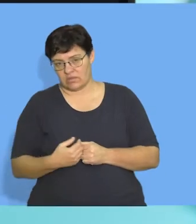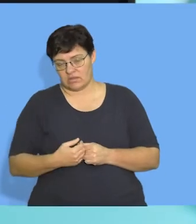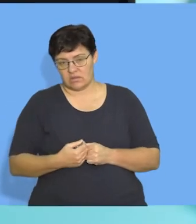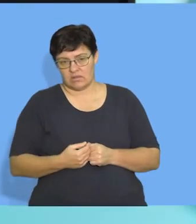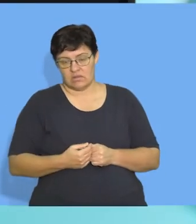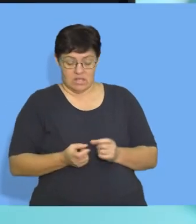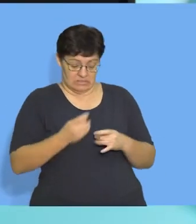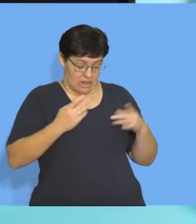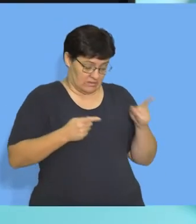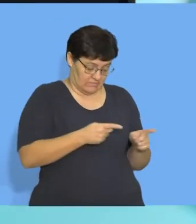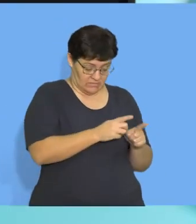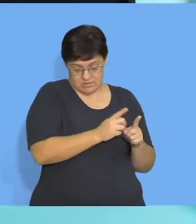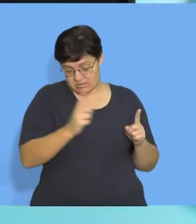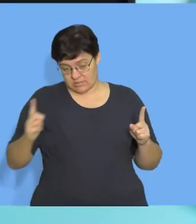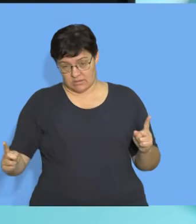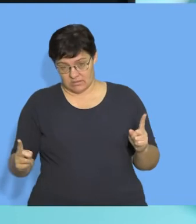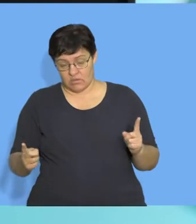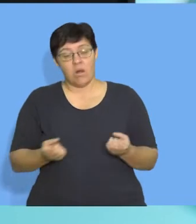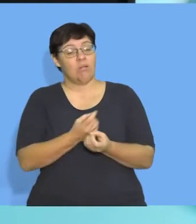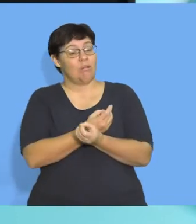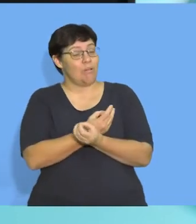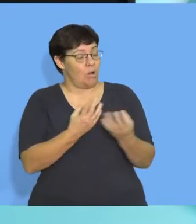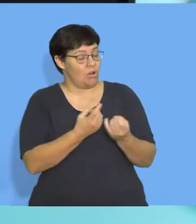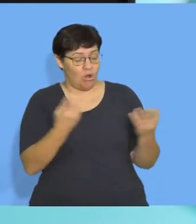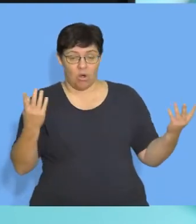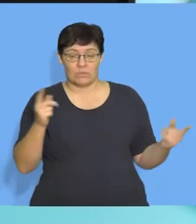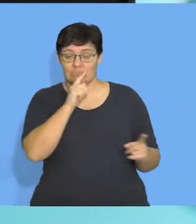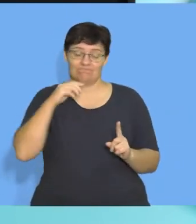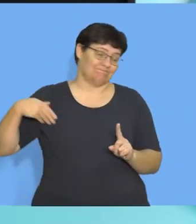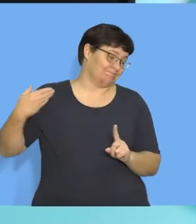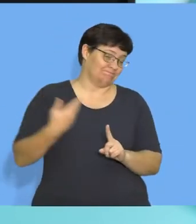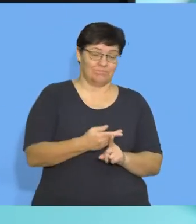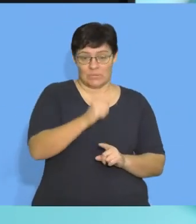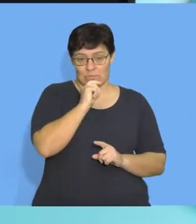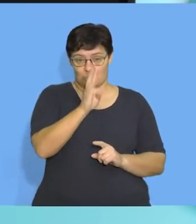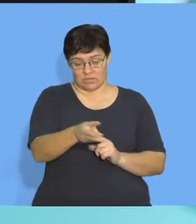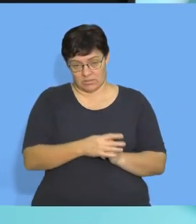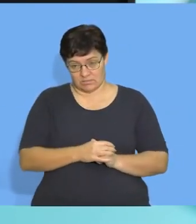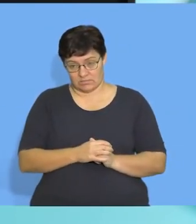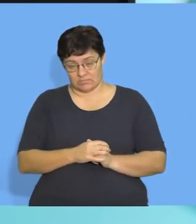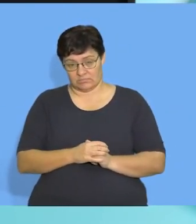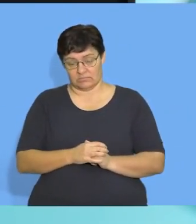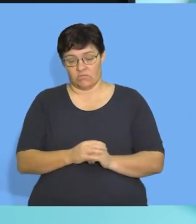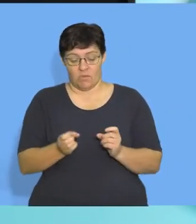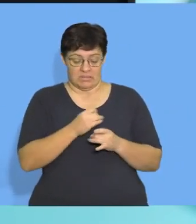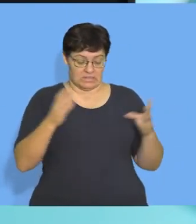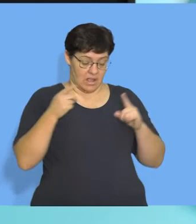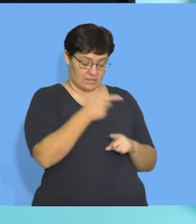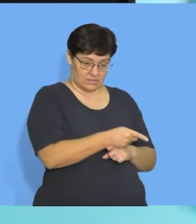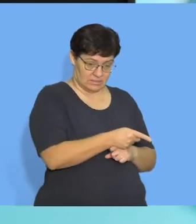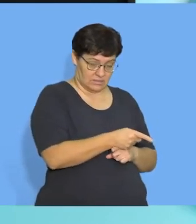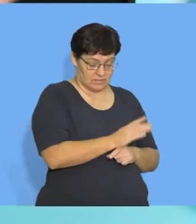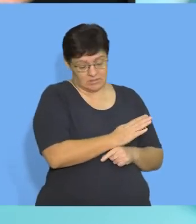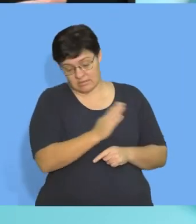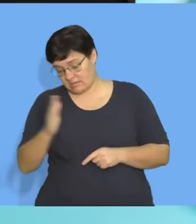your brain because you're going to use it lots over the next few years, okay? From the beginning of the first one